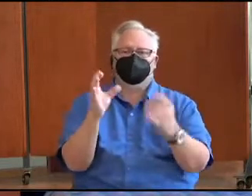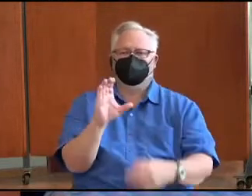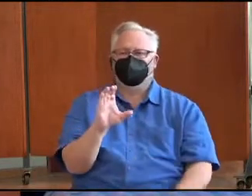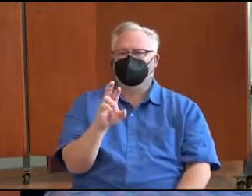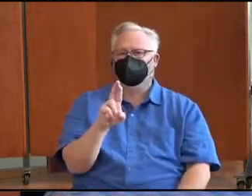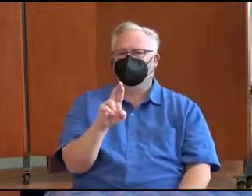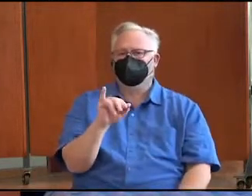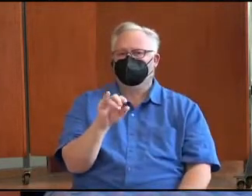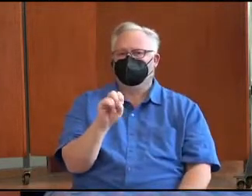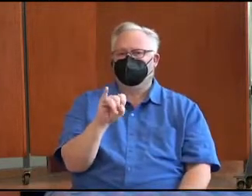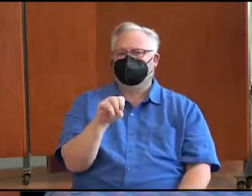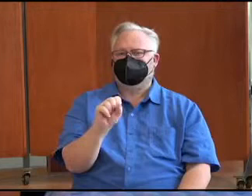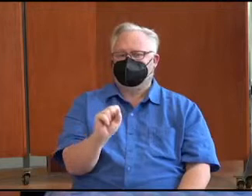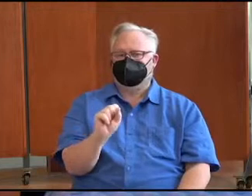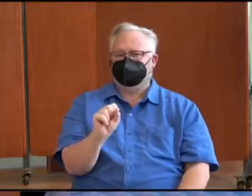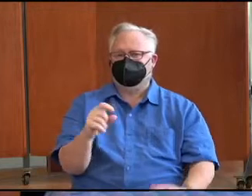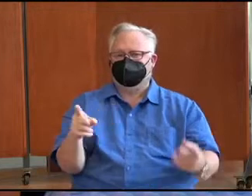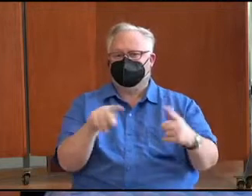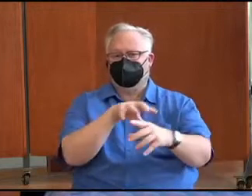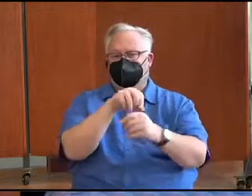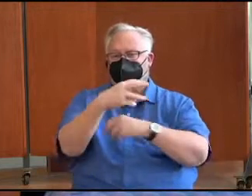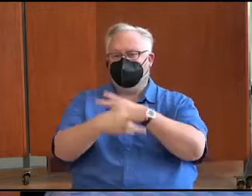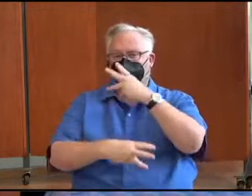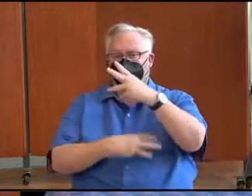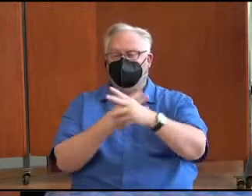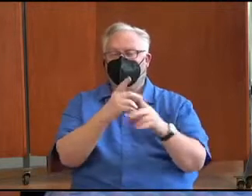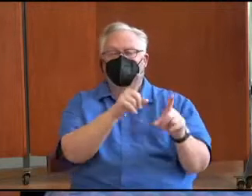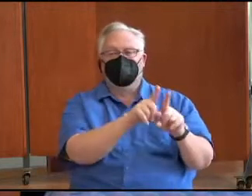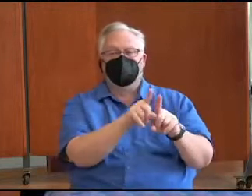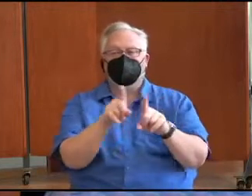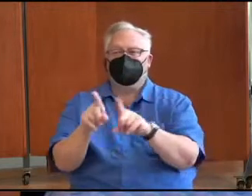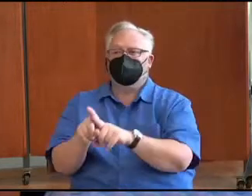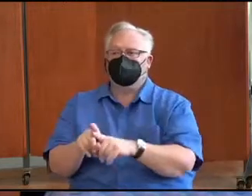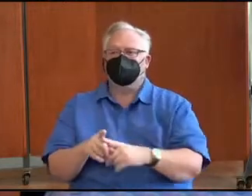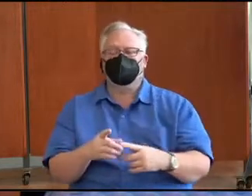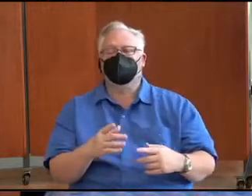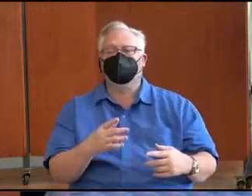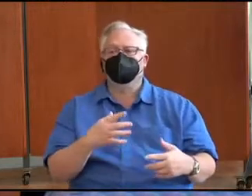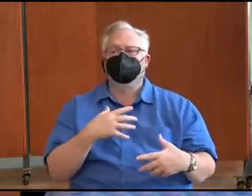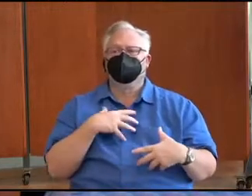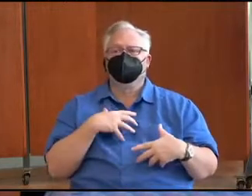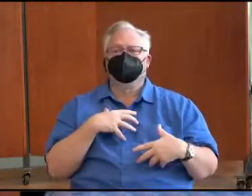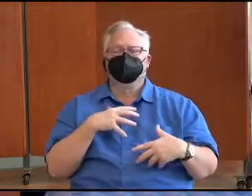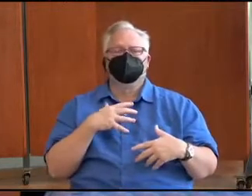Even weary from the ways that our hearts have been broken by loved ones or by community.